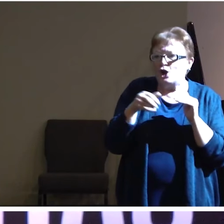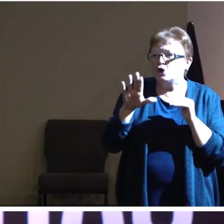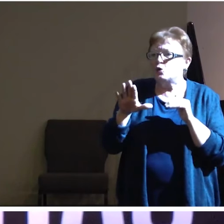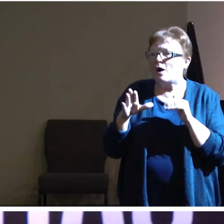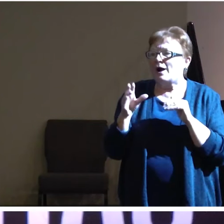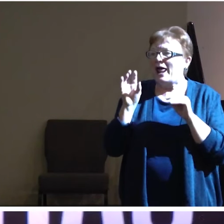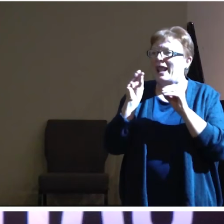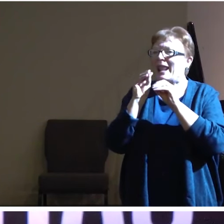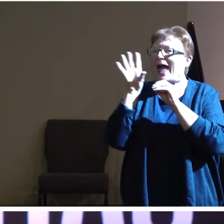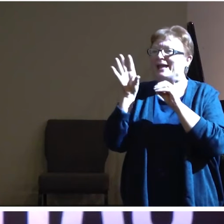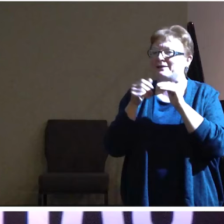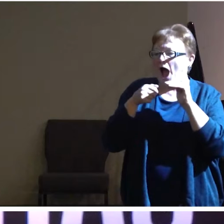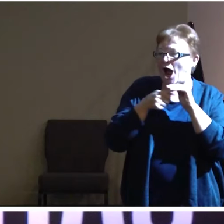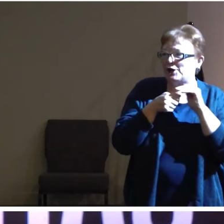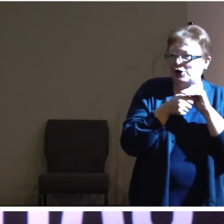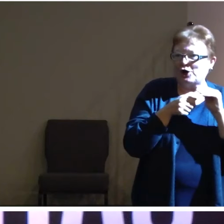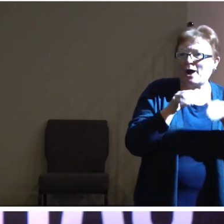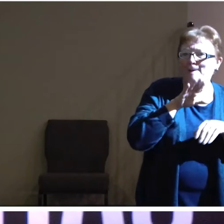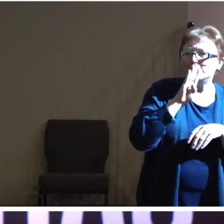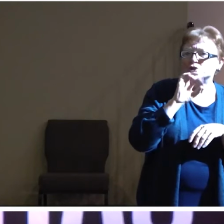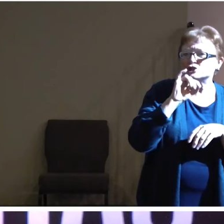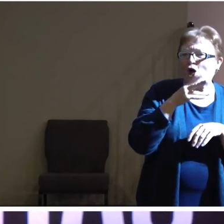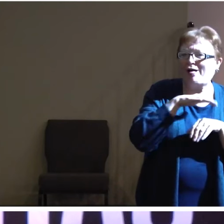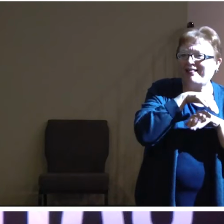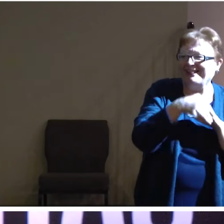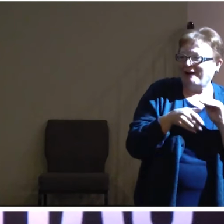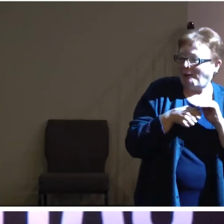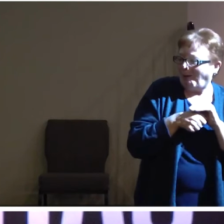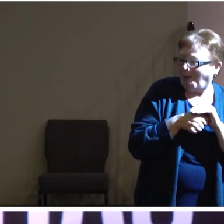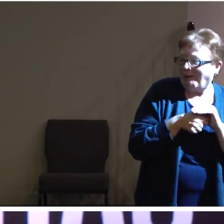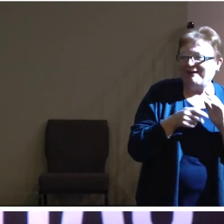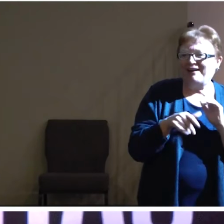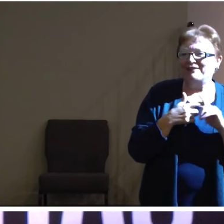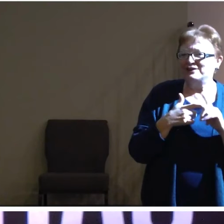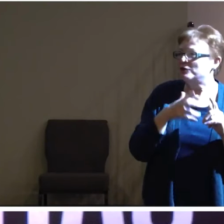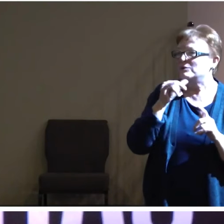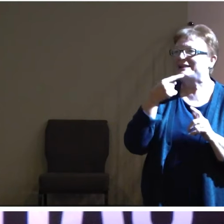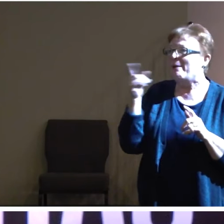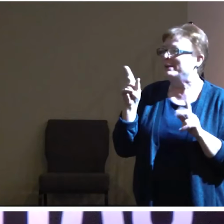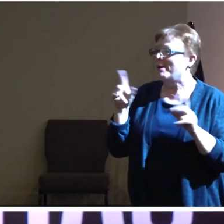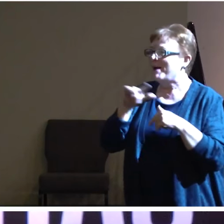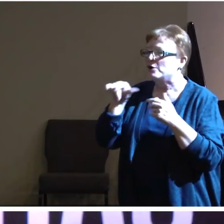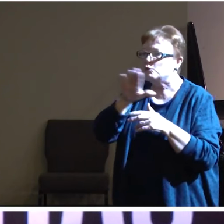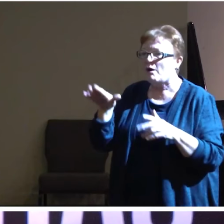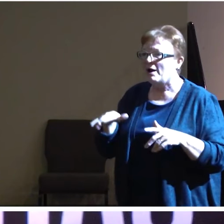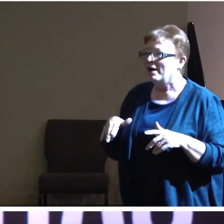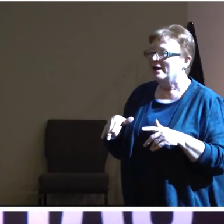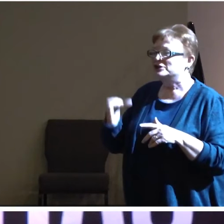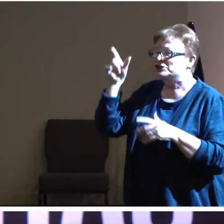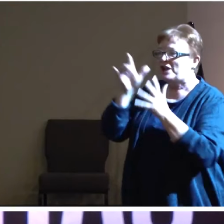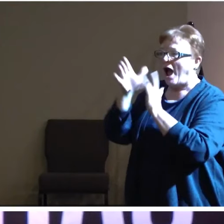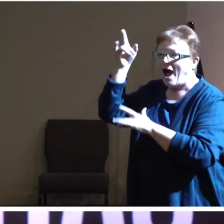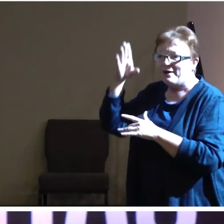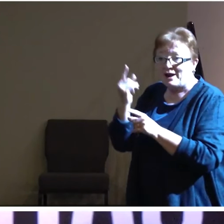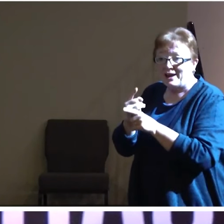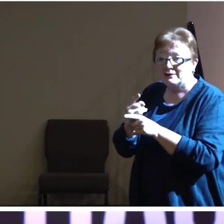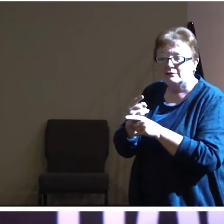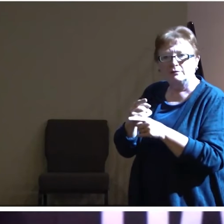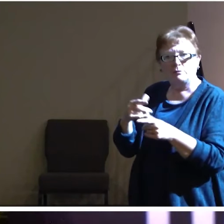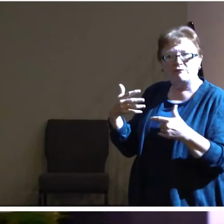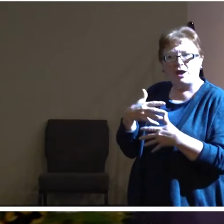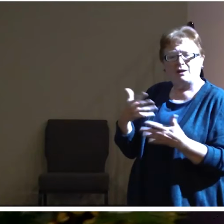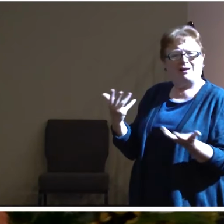Not allowing the world to know what your true identity is? If so, repent of those things. And even as you enter into this